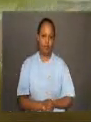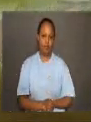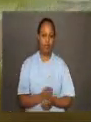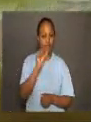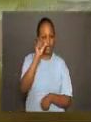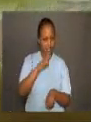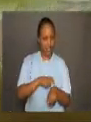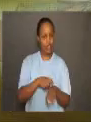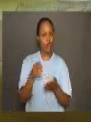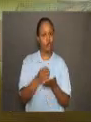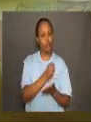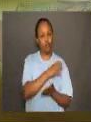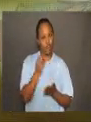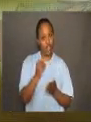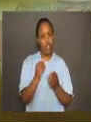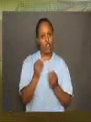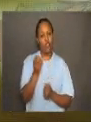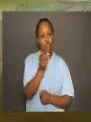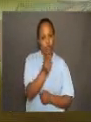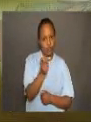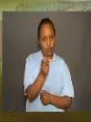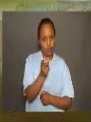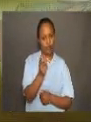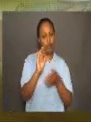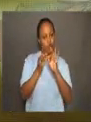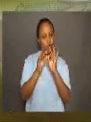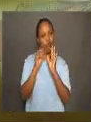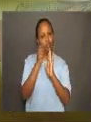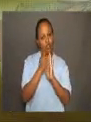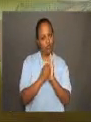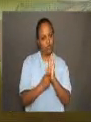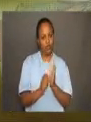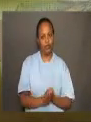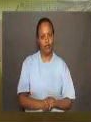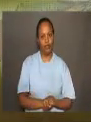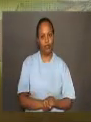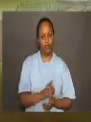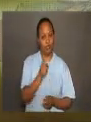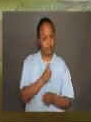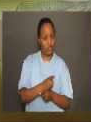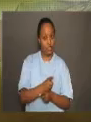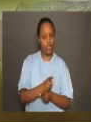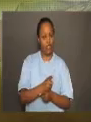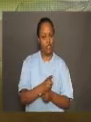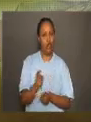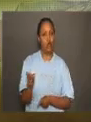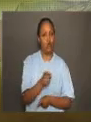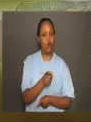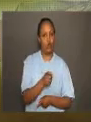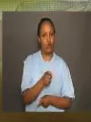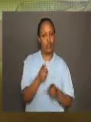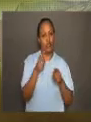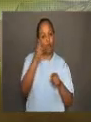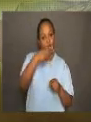a moment to write a definition for each. Make sure you think about the